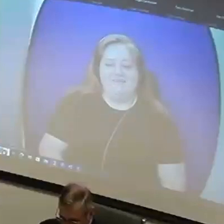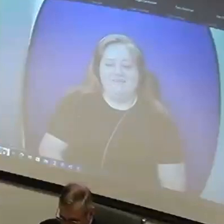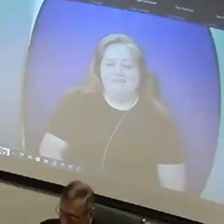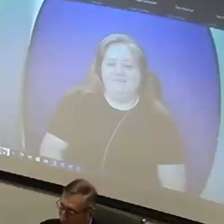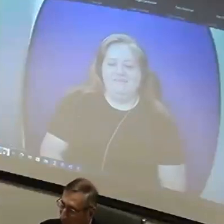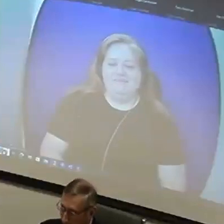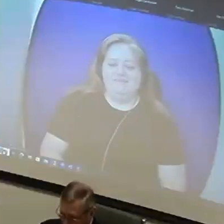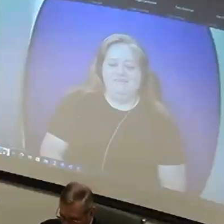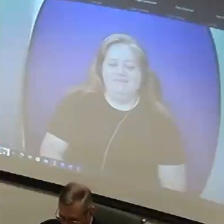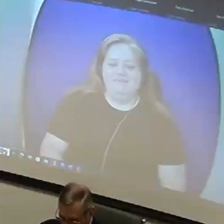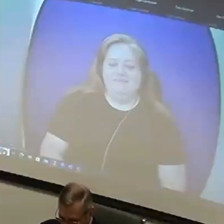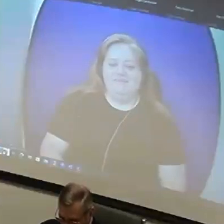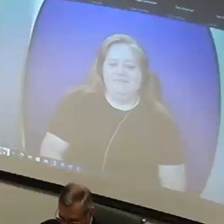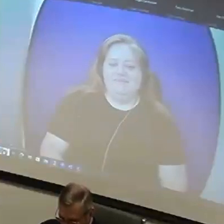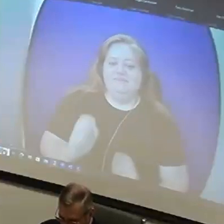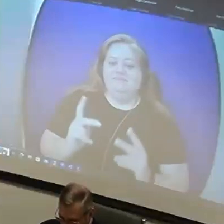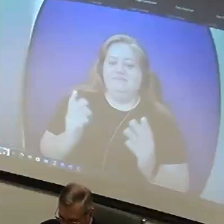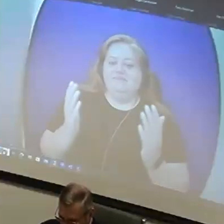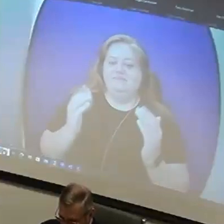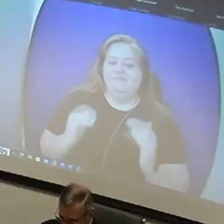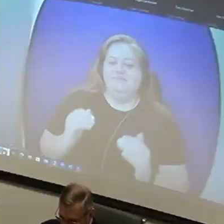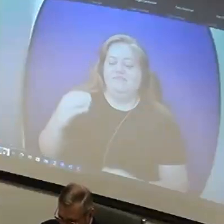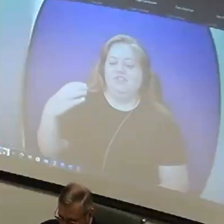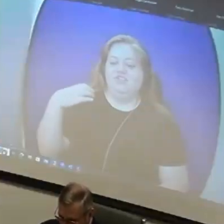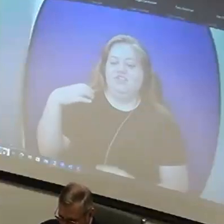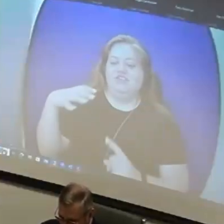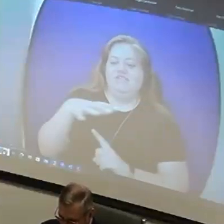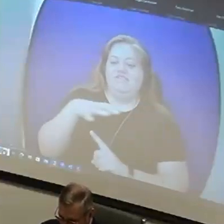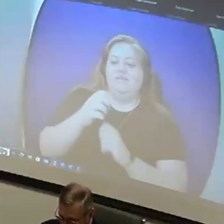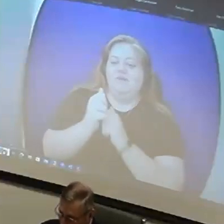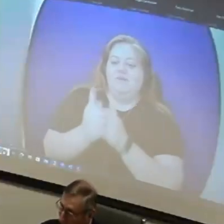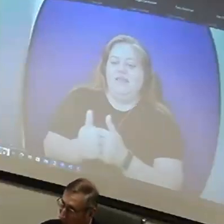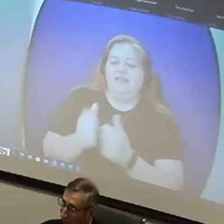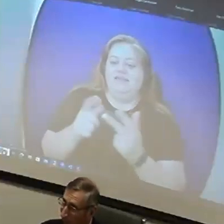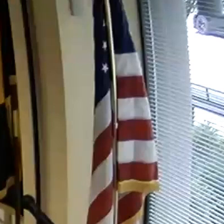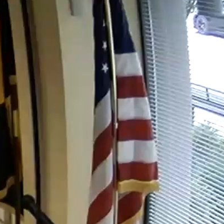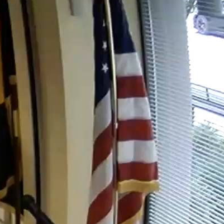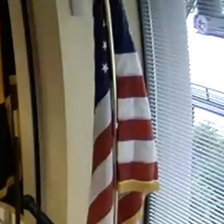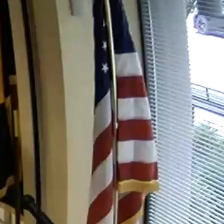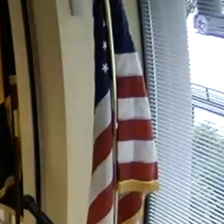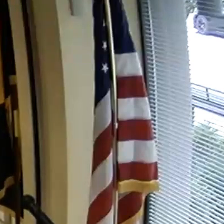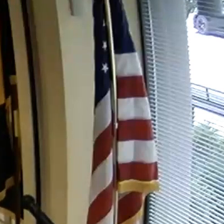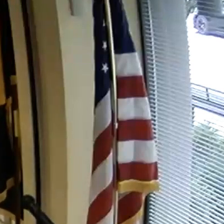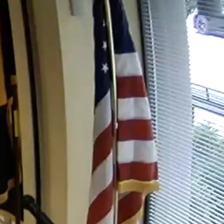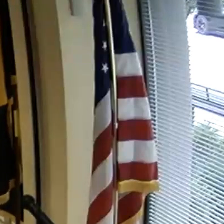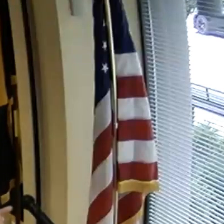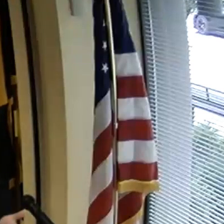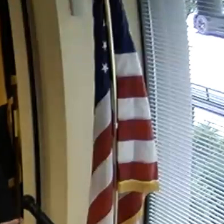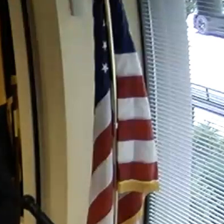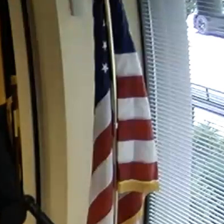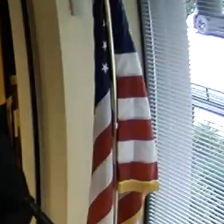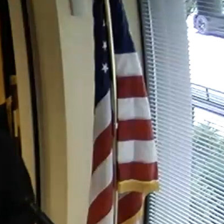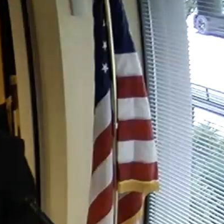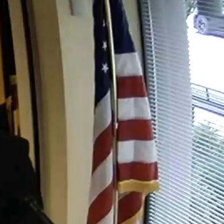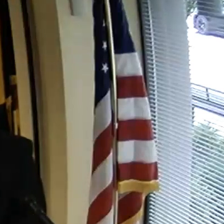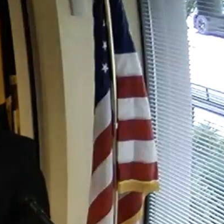All right, we'll move to Chief Environmental Compliance and Ethics Officer report. Frank, you may have to up your game. I mean, you know, we got